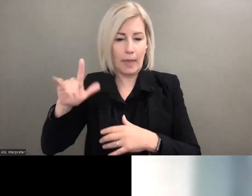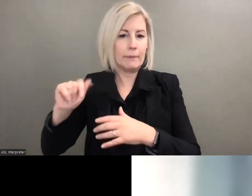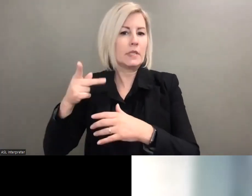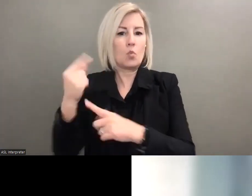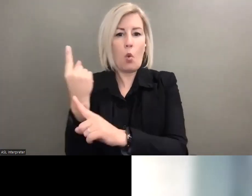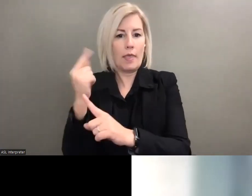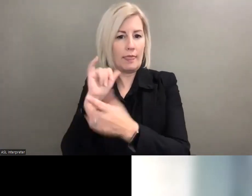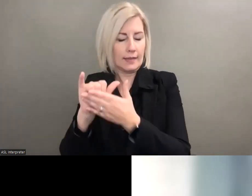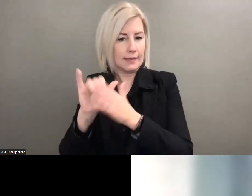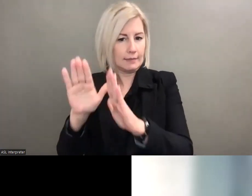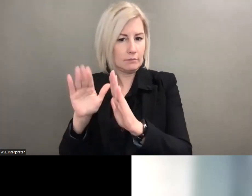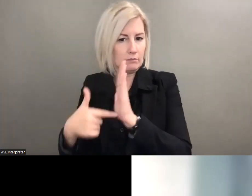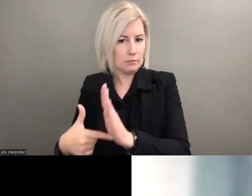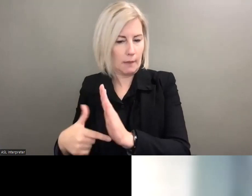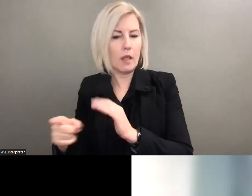example of that.